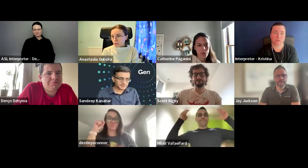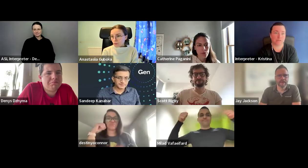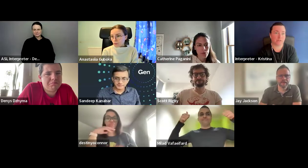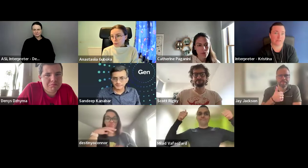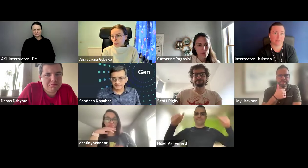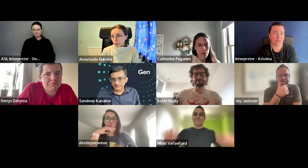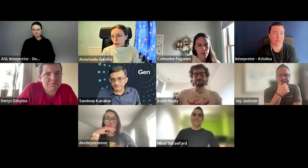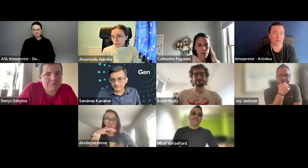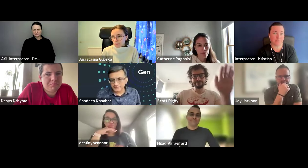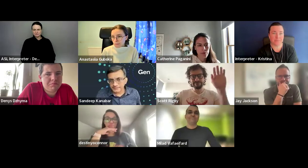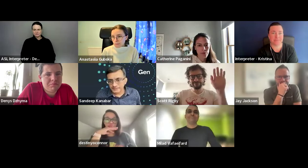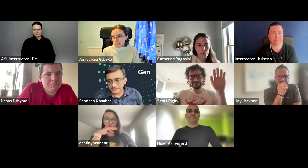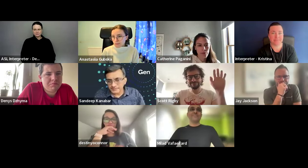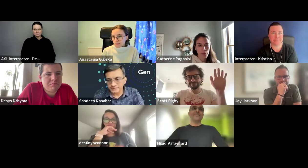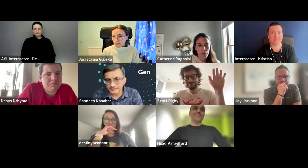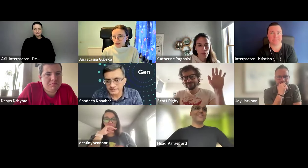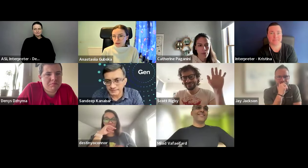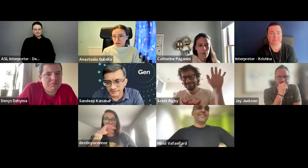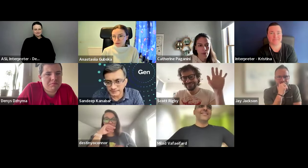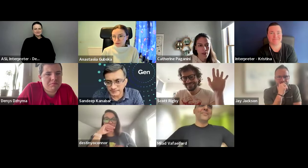Yes, wonderful answer. Thank you.